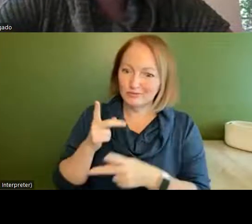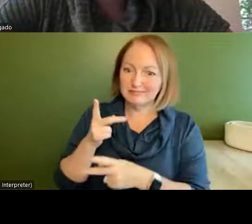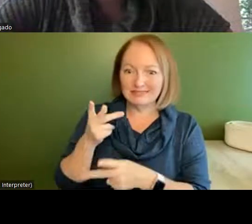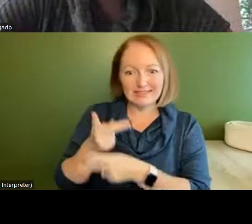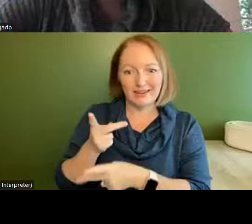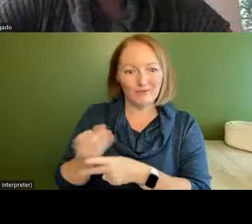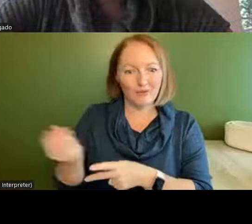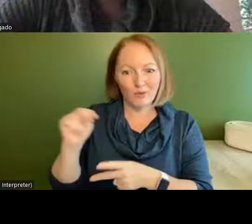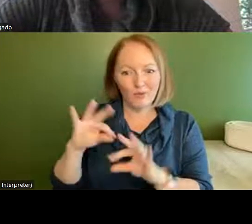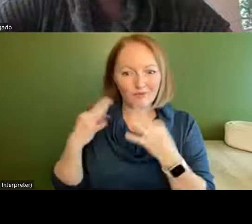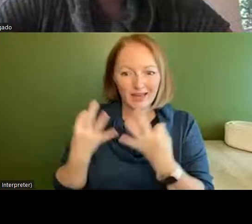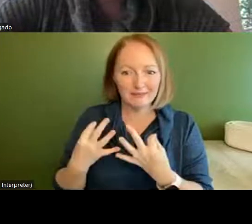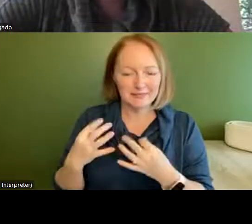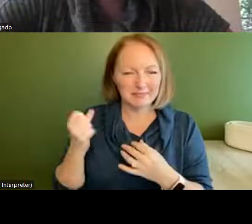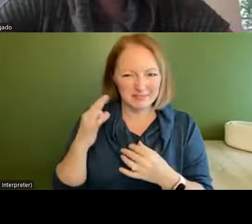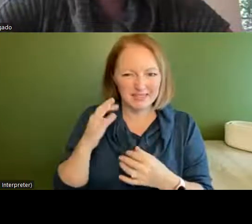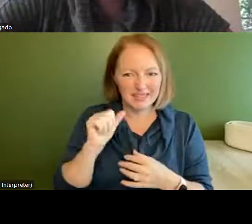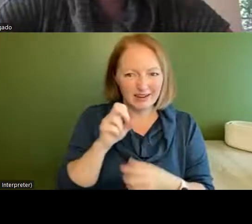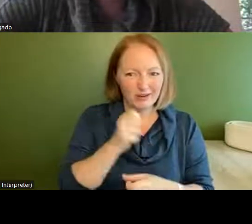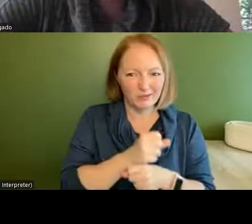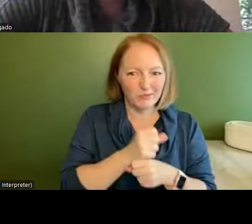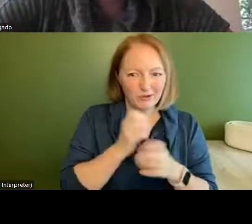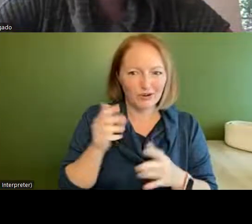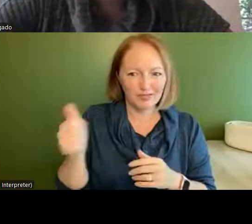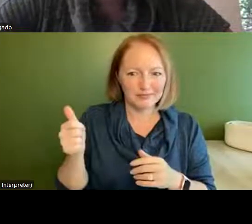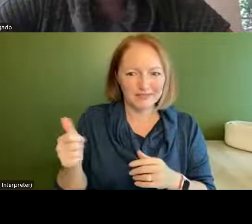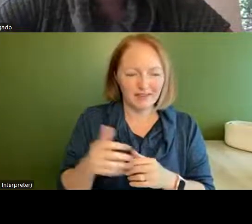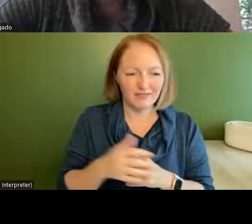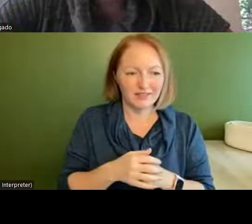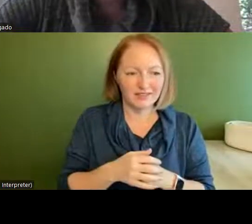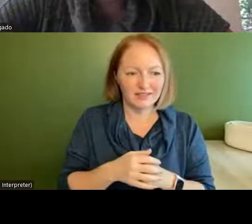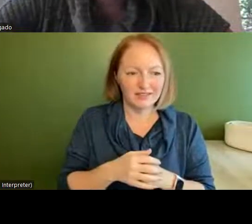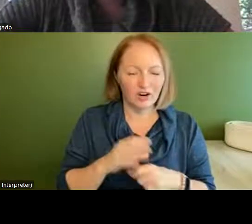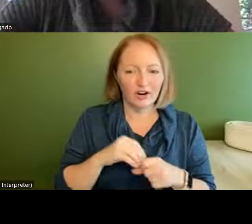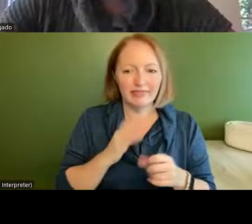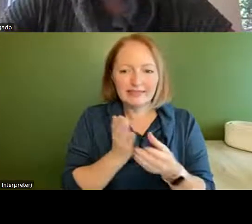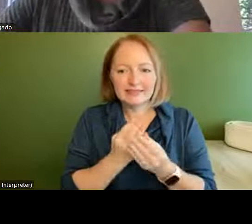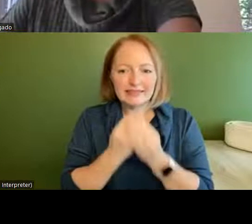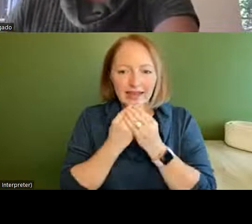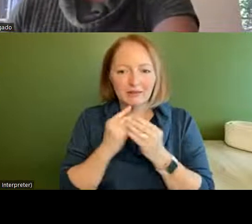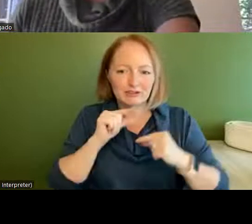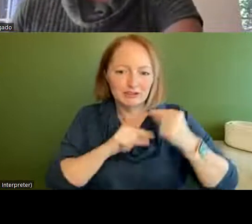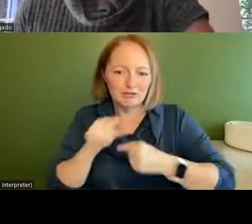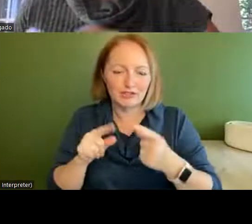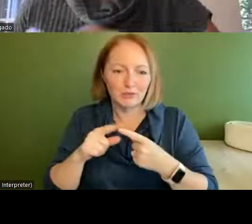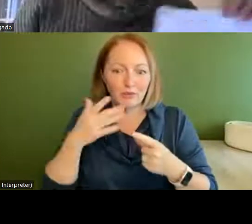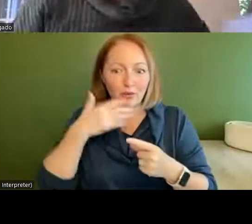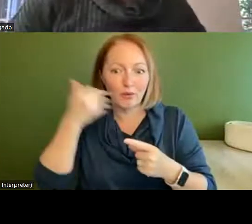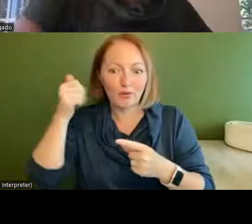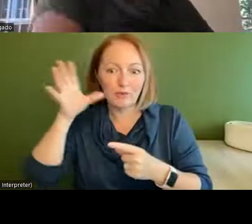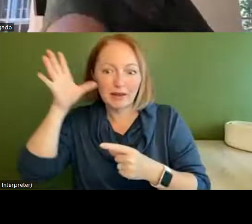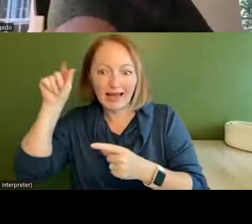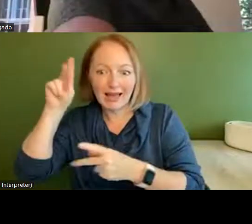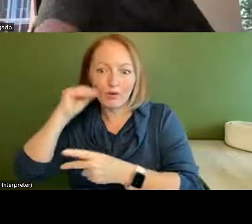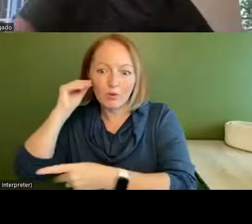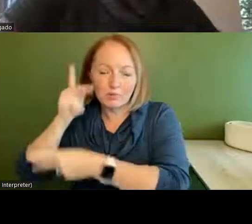family, because many care workers themselves are in the sandwich generation with an elder at home that they need to